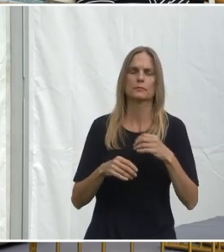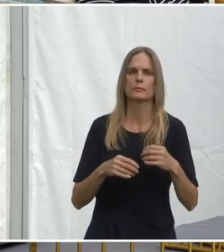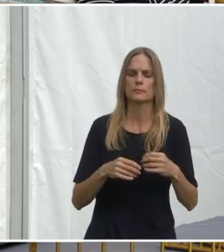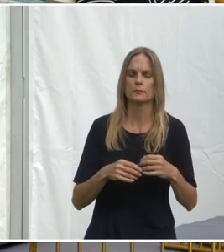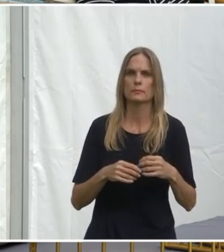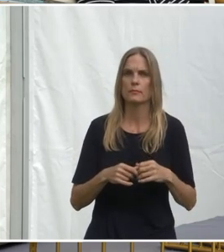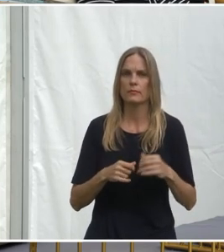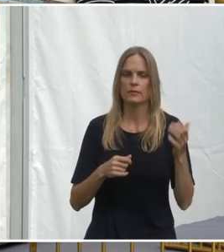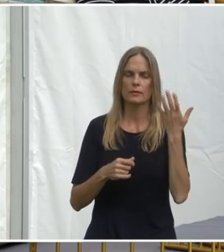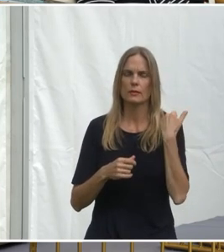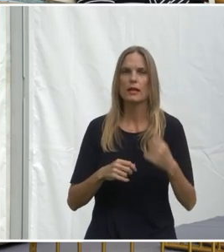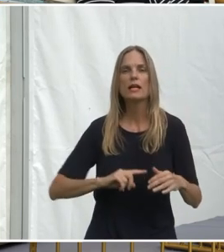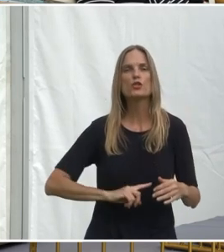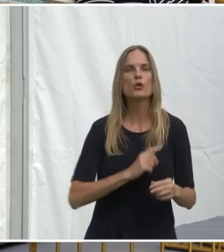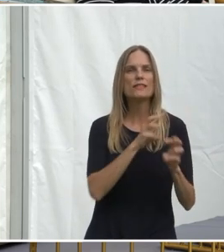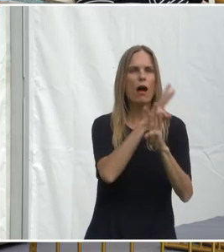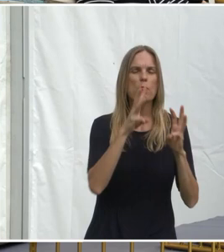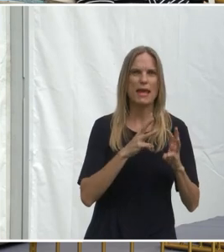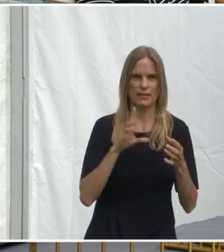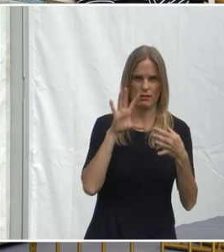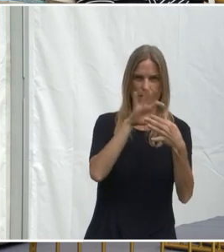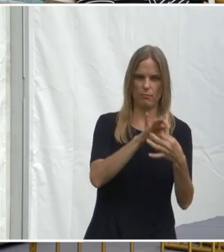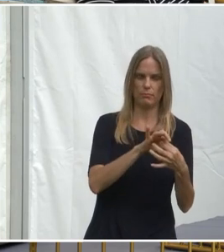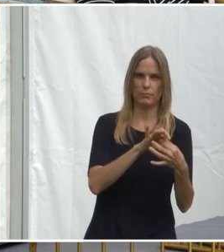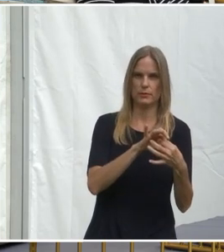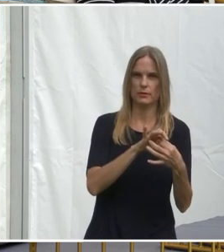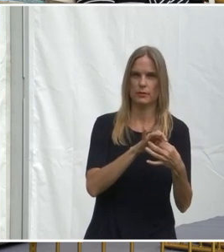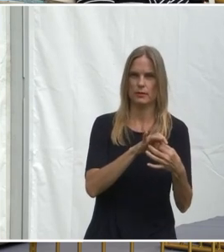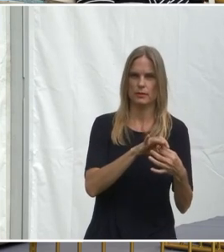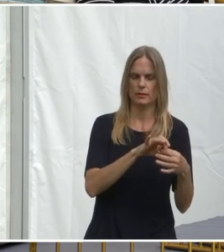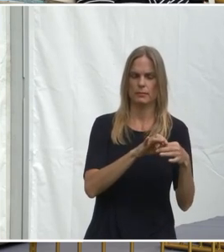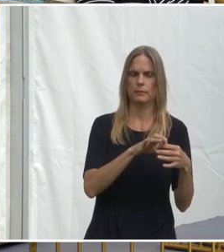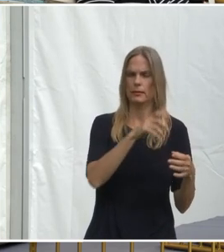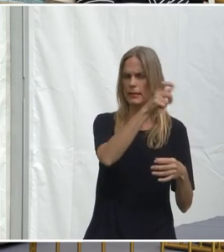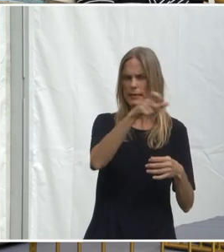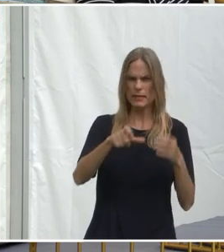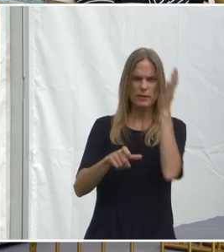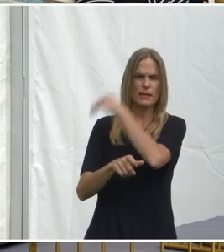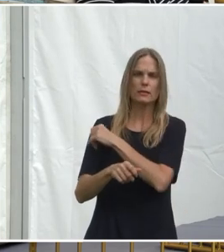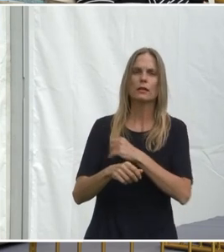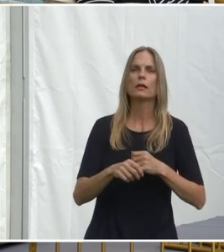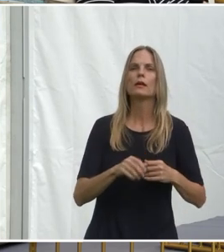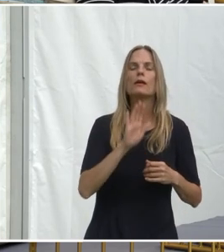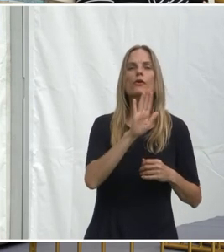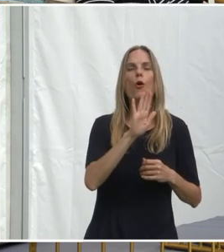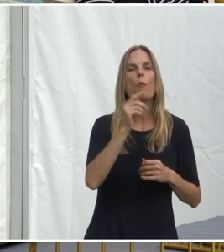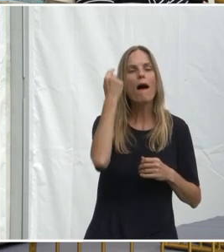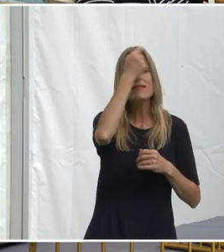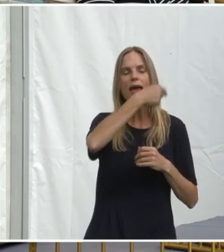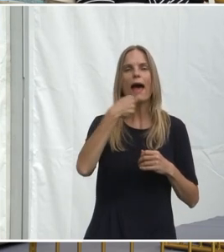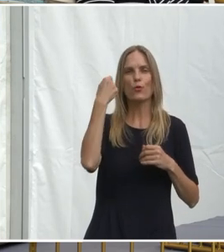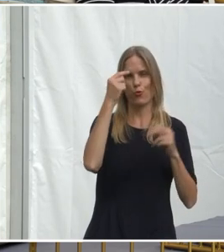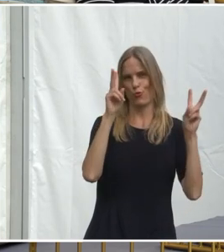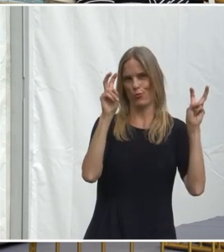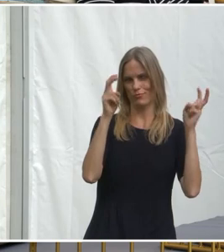media environments, so that, you know, people have started to lose their faith on printed media or books